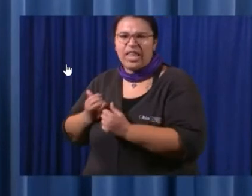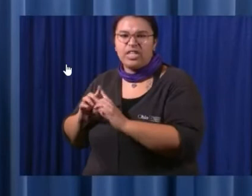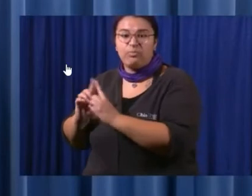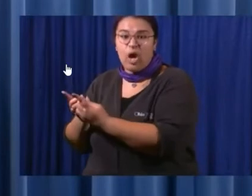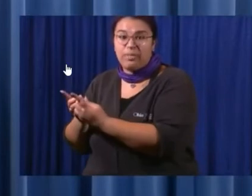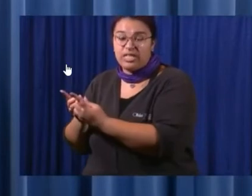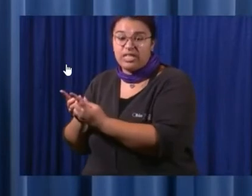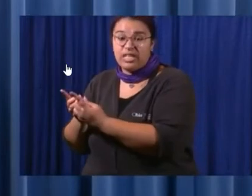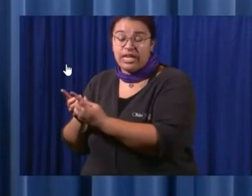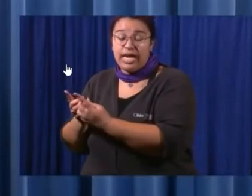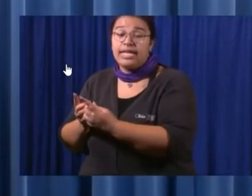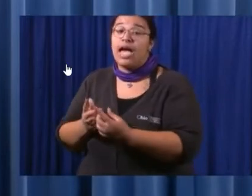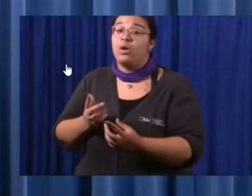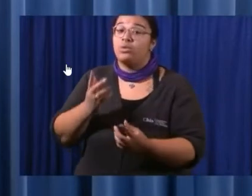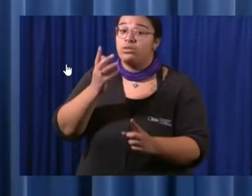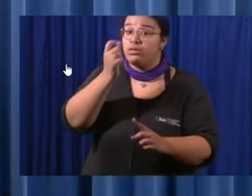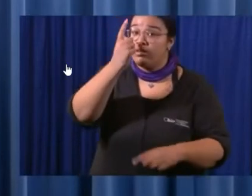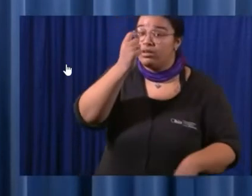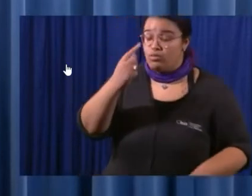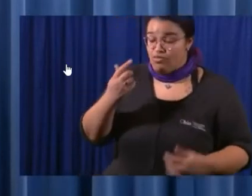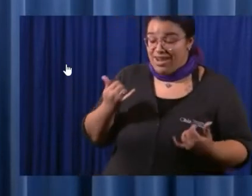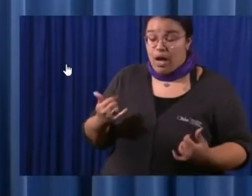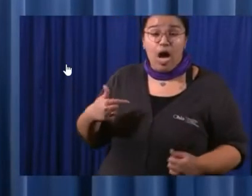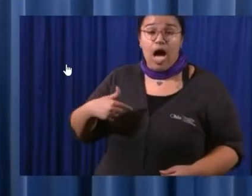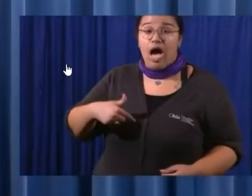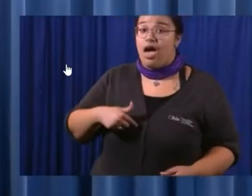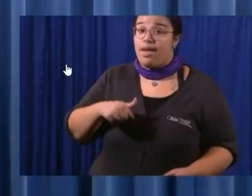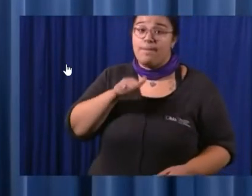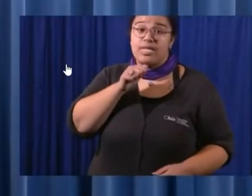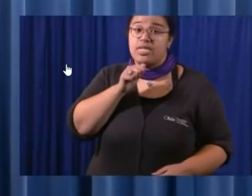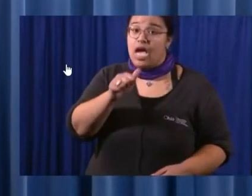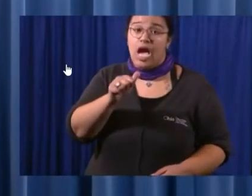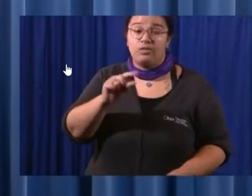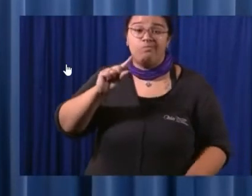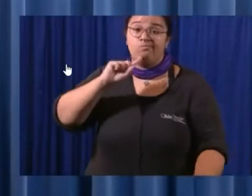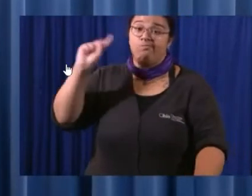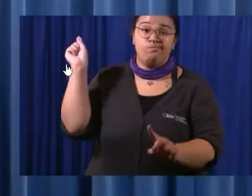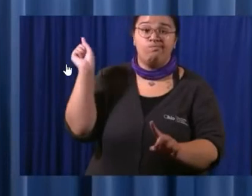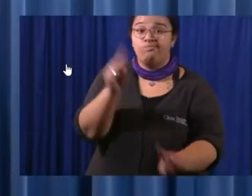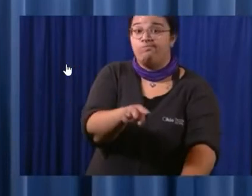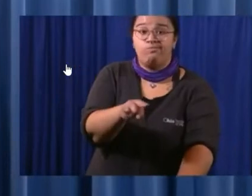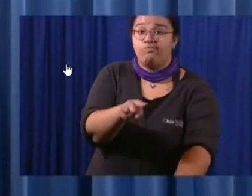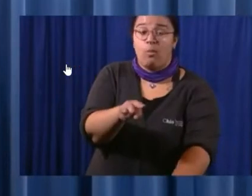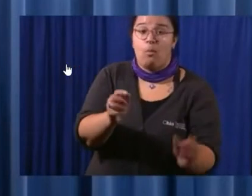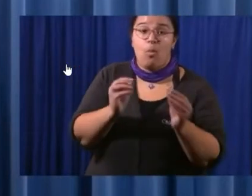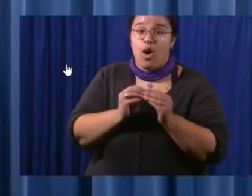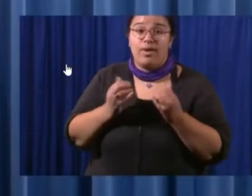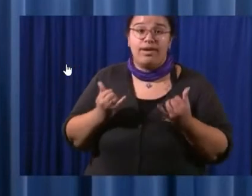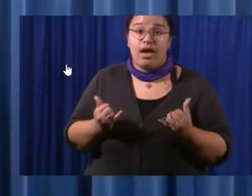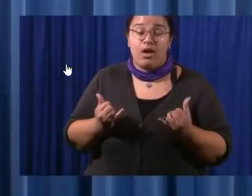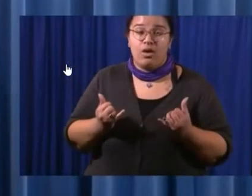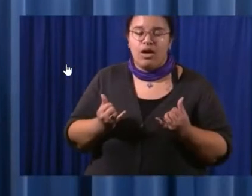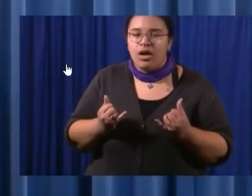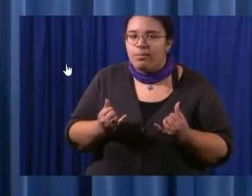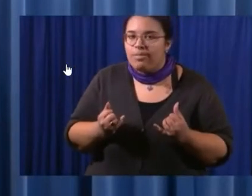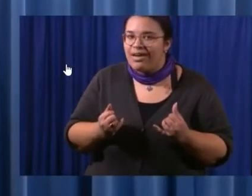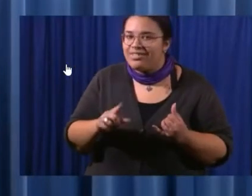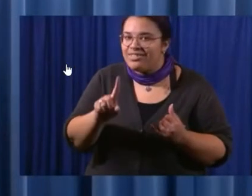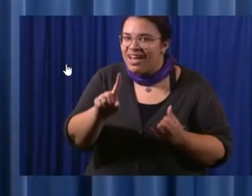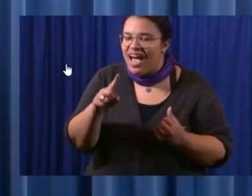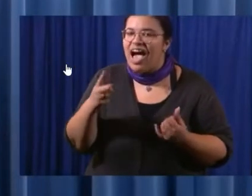issuing any orders today, please don't anyone assume that I don't think that this is a crisis. We are at a crisis stage